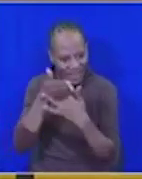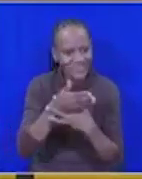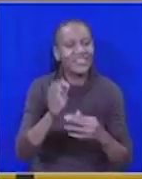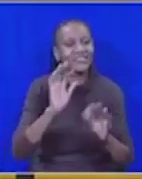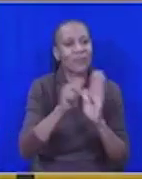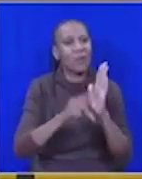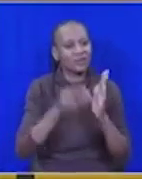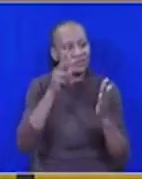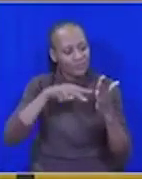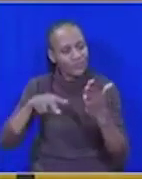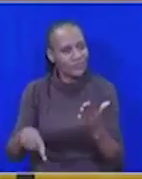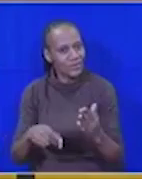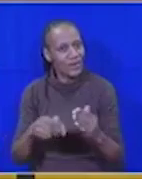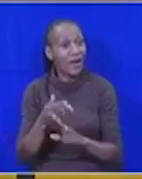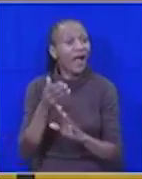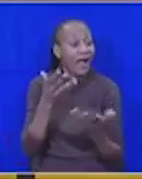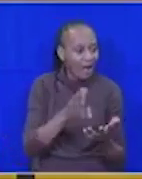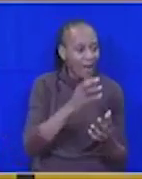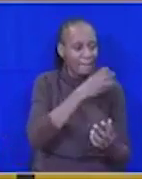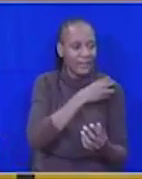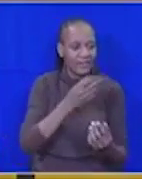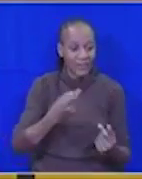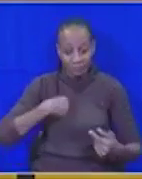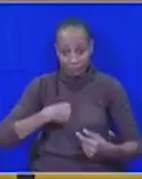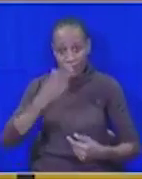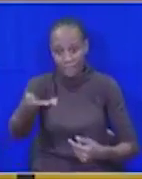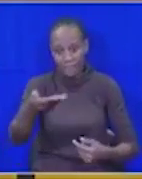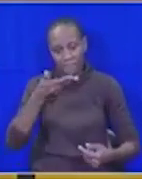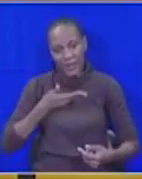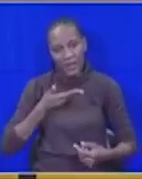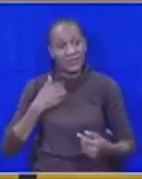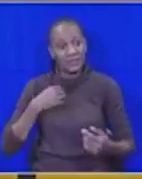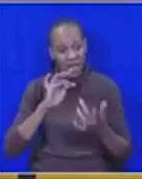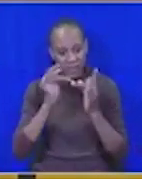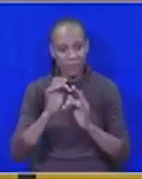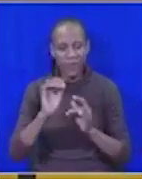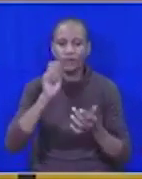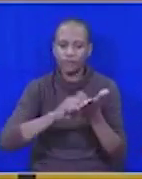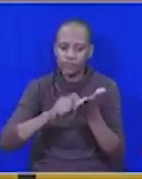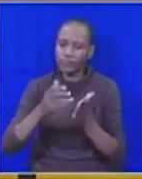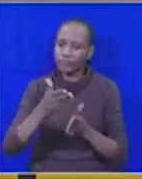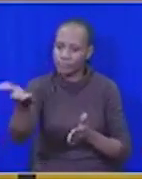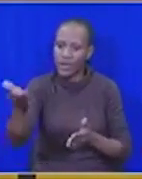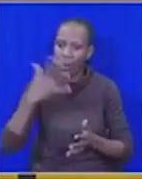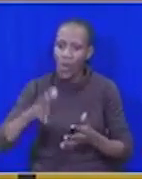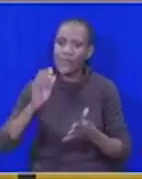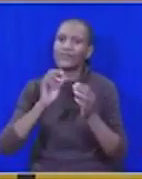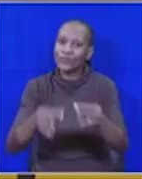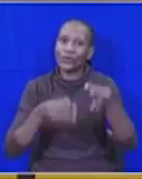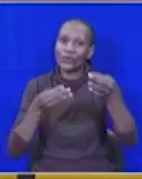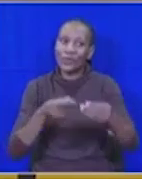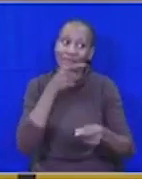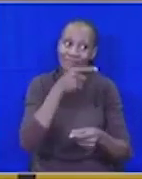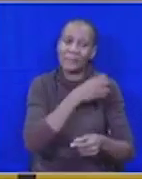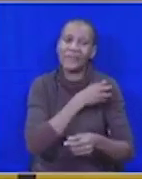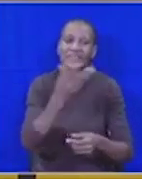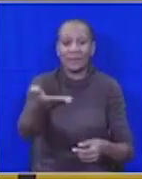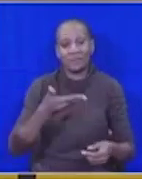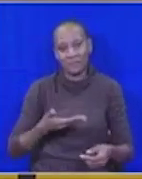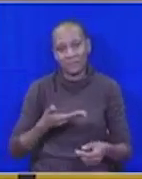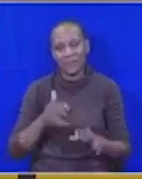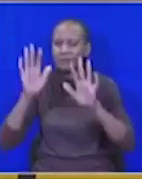the minister made it available to me when I requested it to her by email. But order, honourable members.